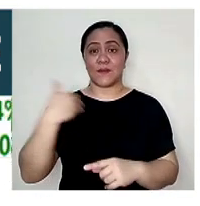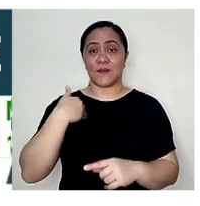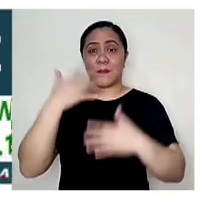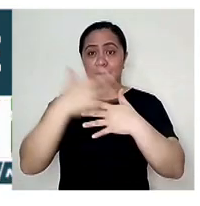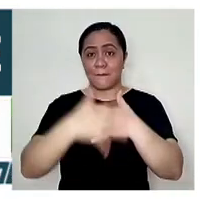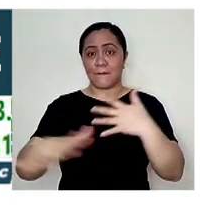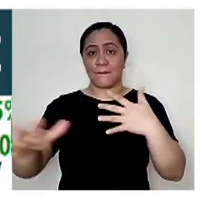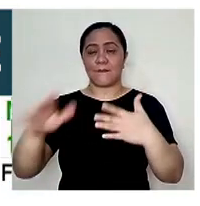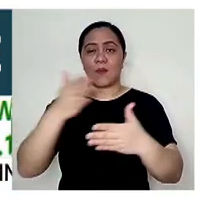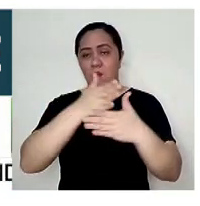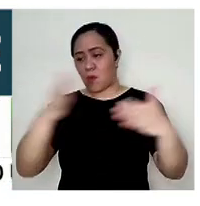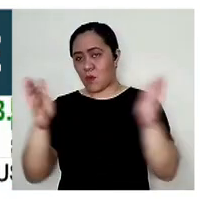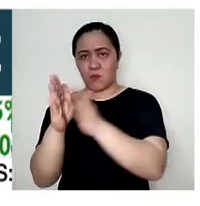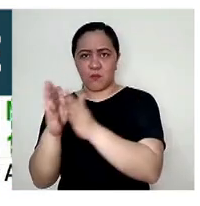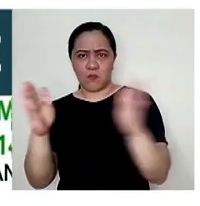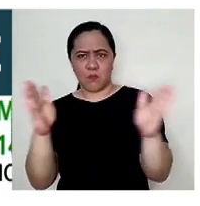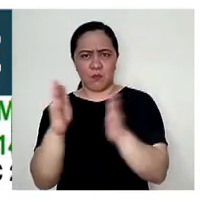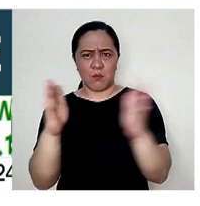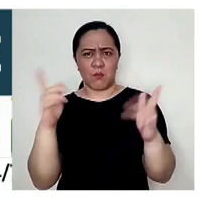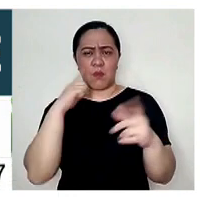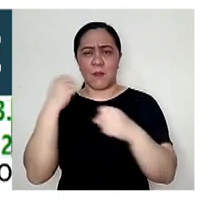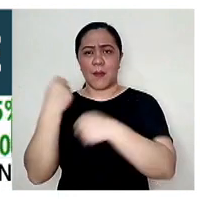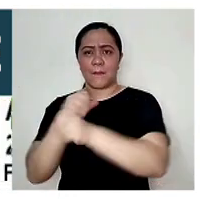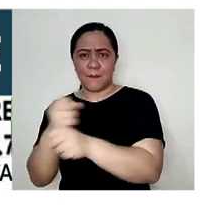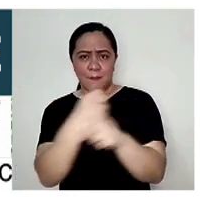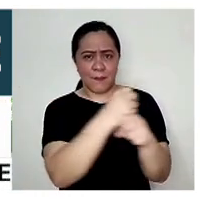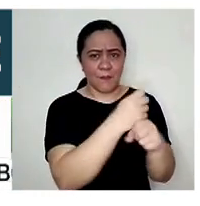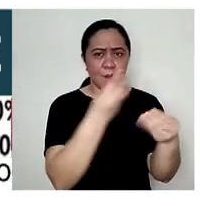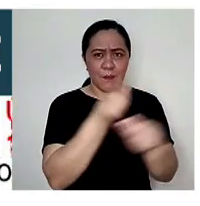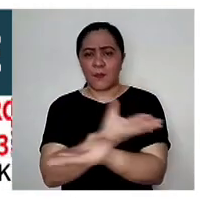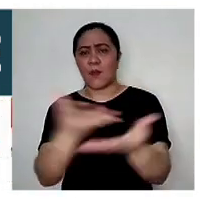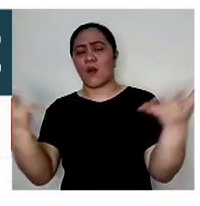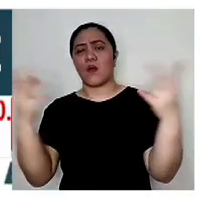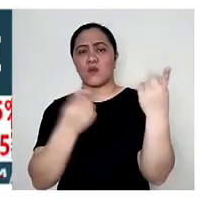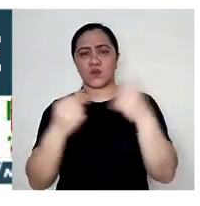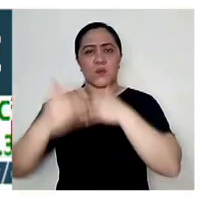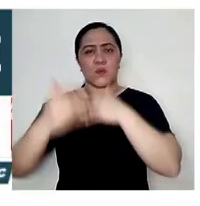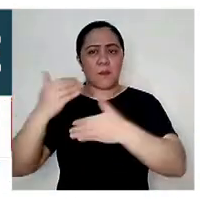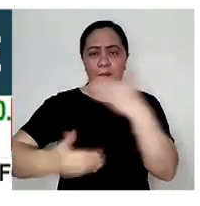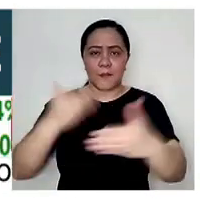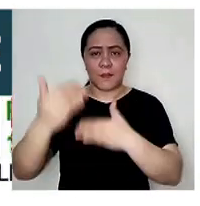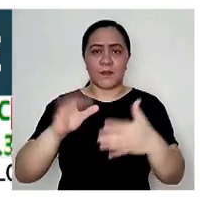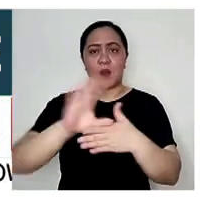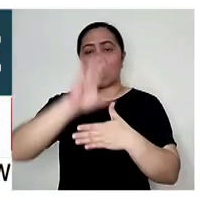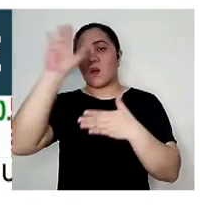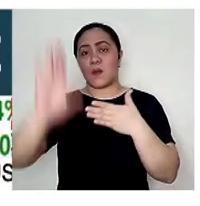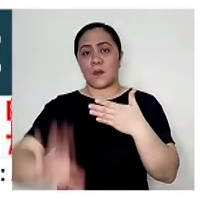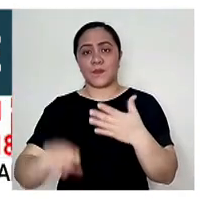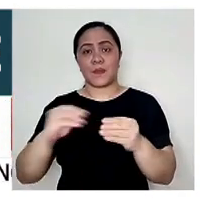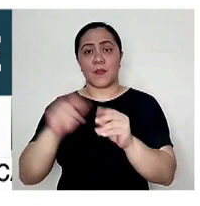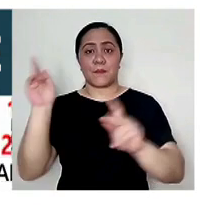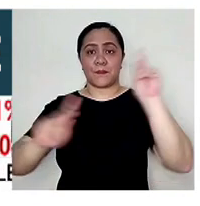of time for manufacturing and distribution and really going after all the people that needs to have